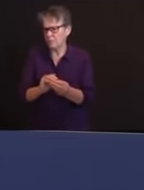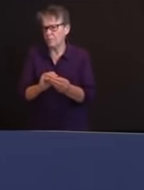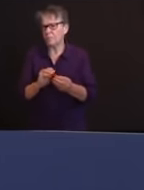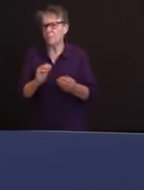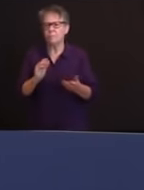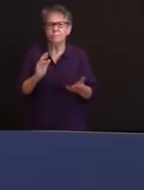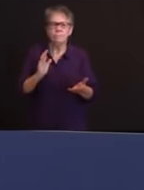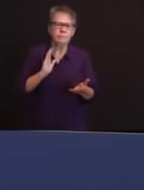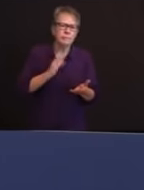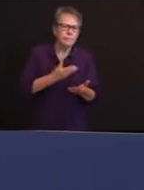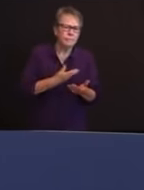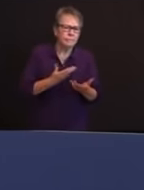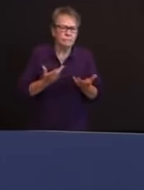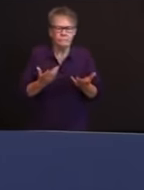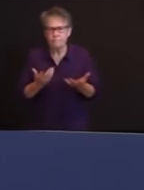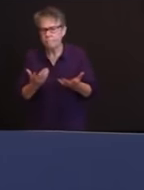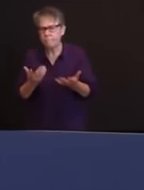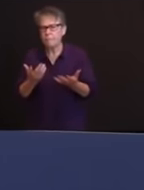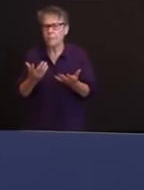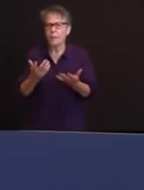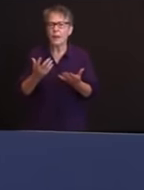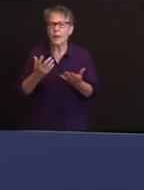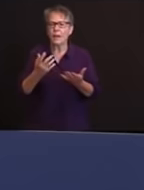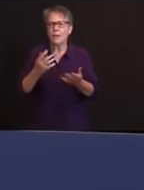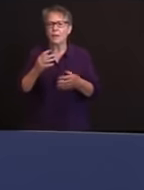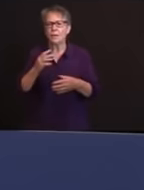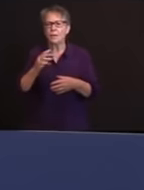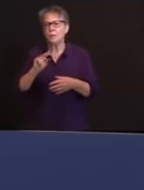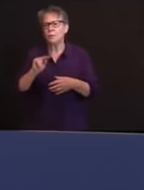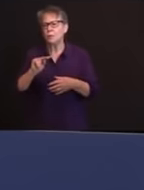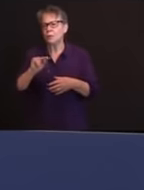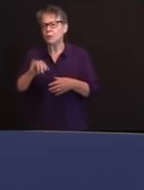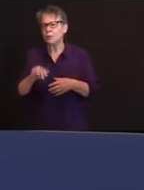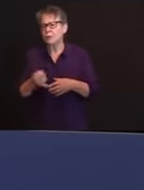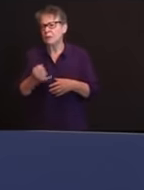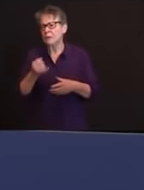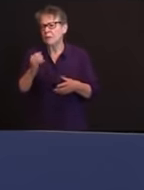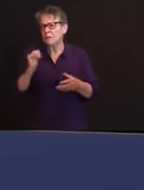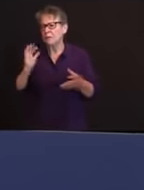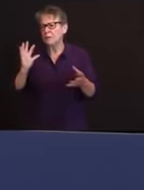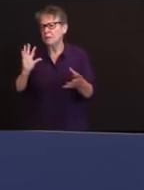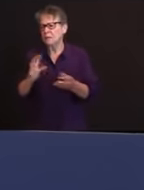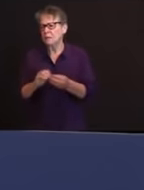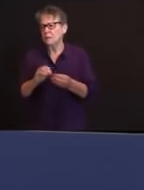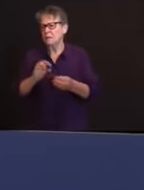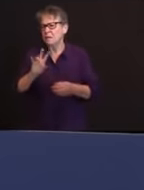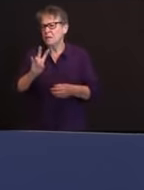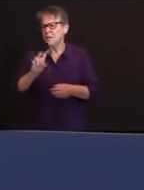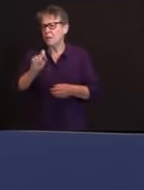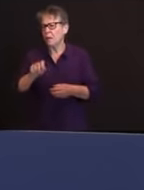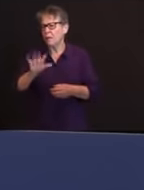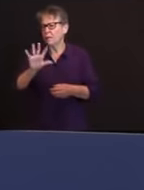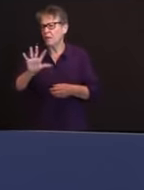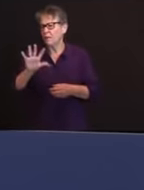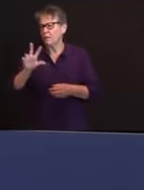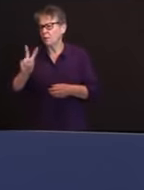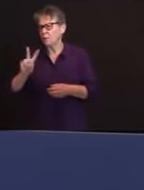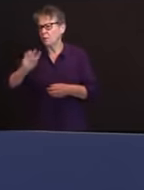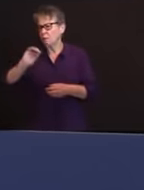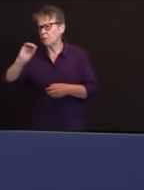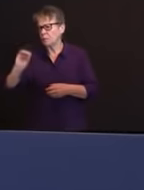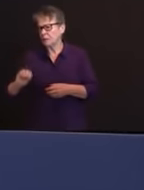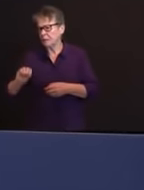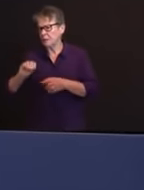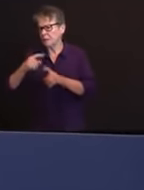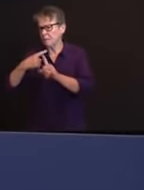of November 5th, New Jersey totally is at 7.52%. The northern part of the state